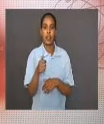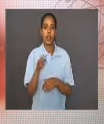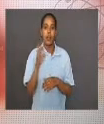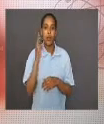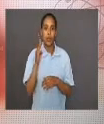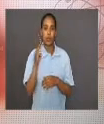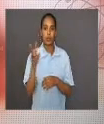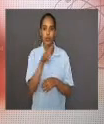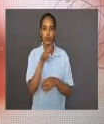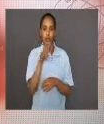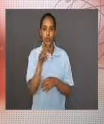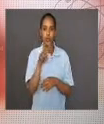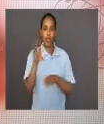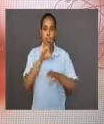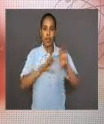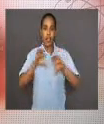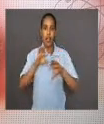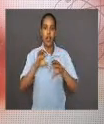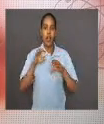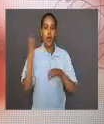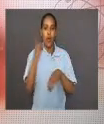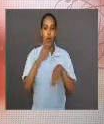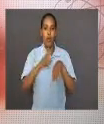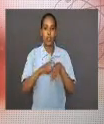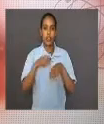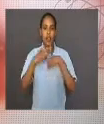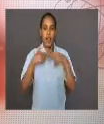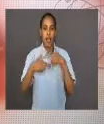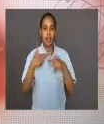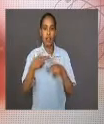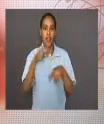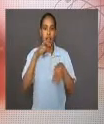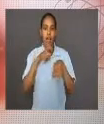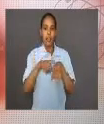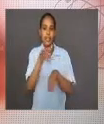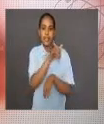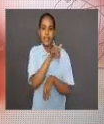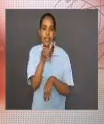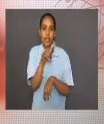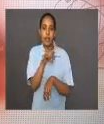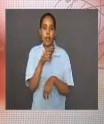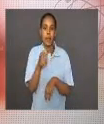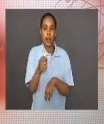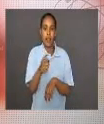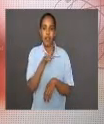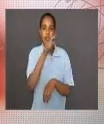will those two chemicals always react at that same